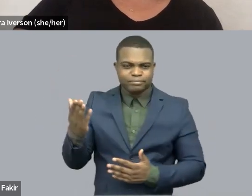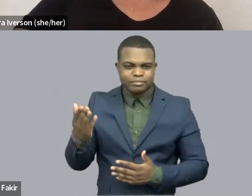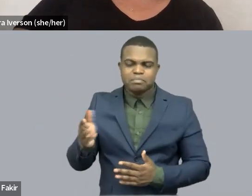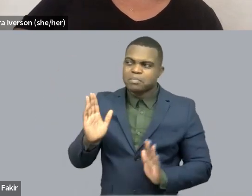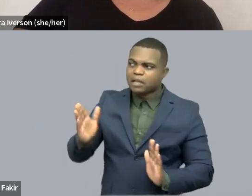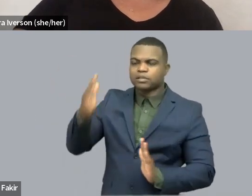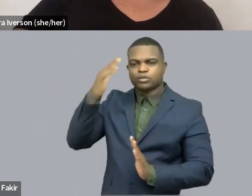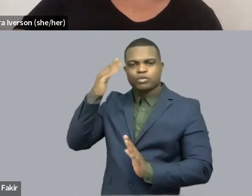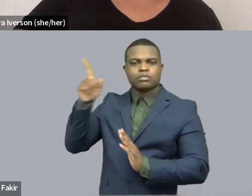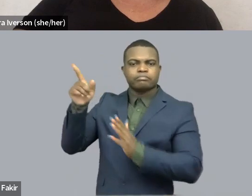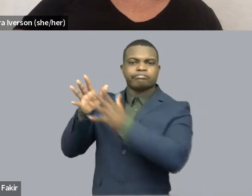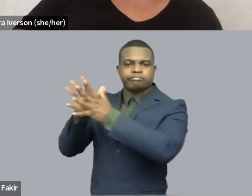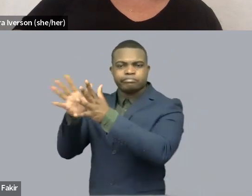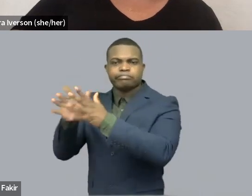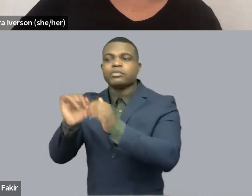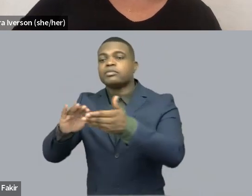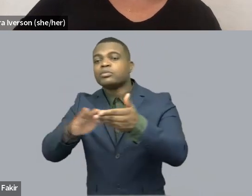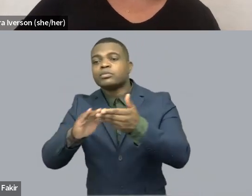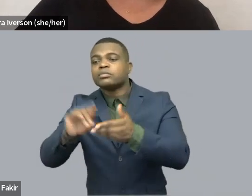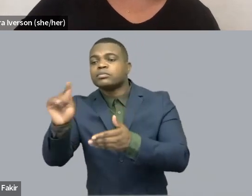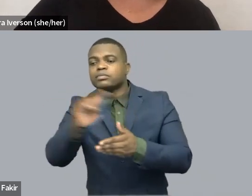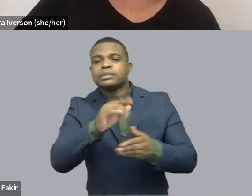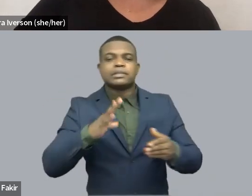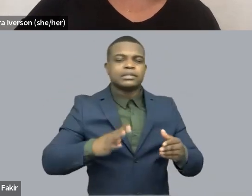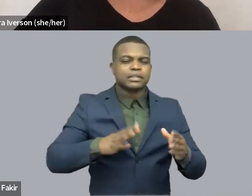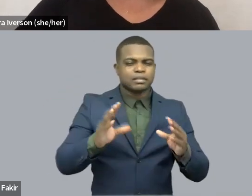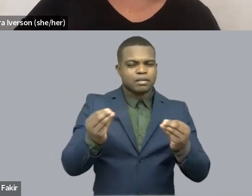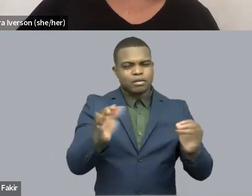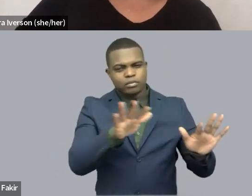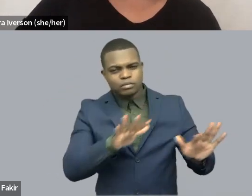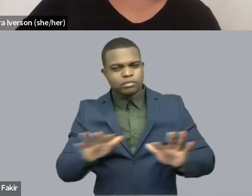gap that we are trying to fill, also in working with